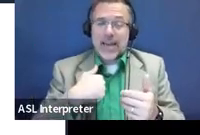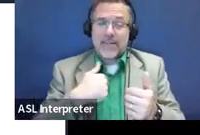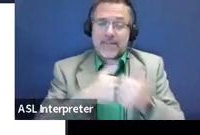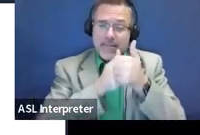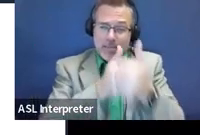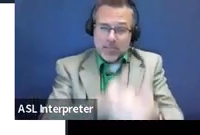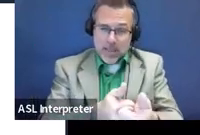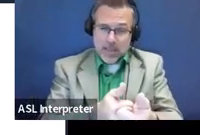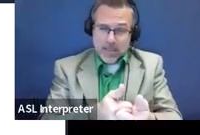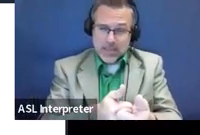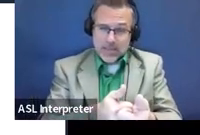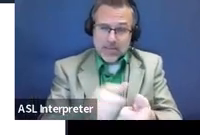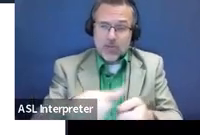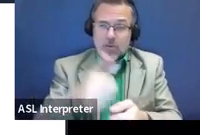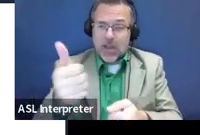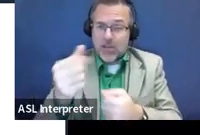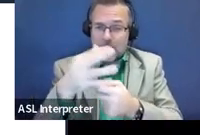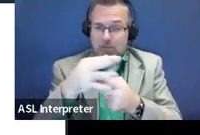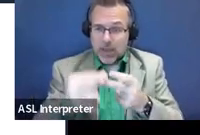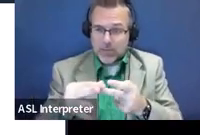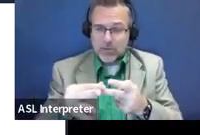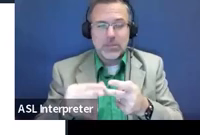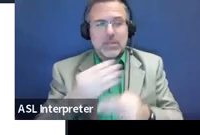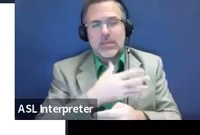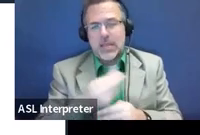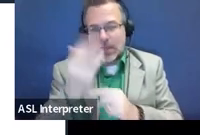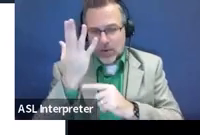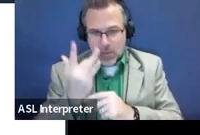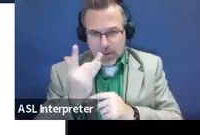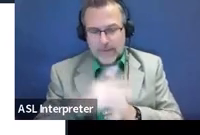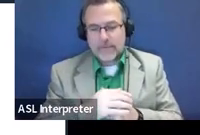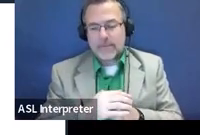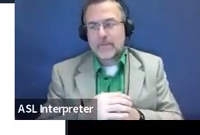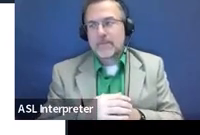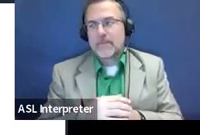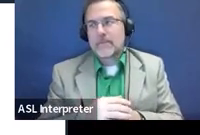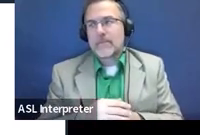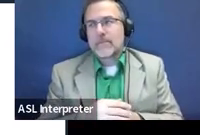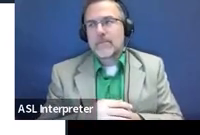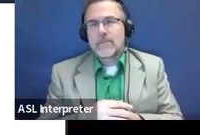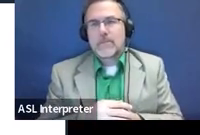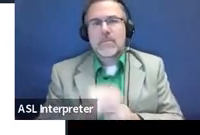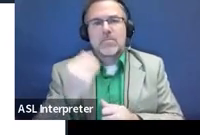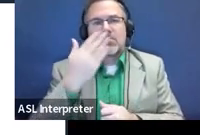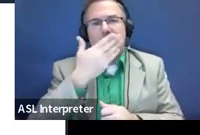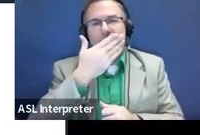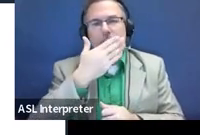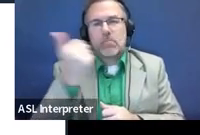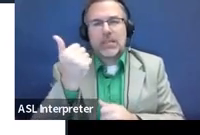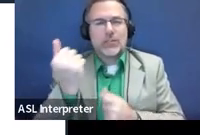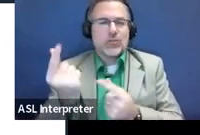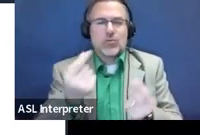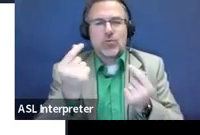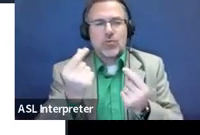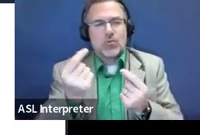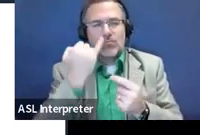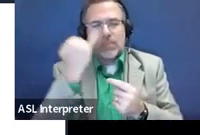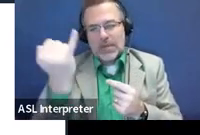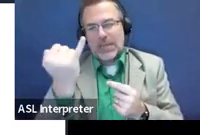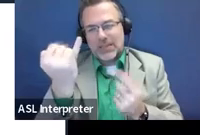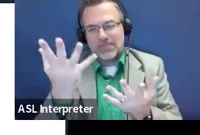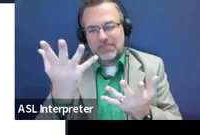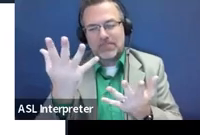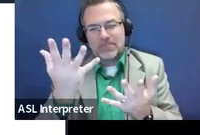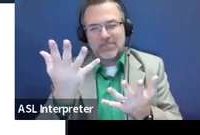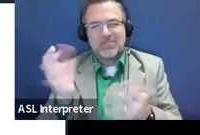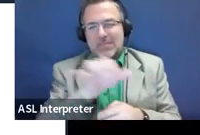of other options and why they were rejected. And then some best practice ideas about pretty much the same thing,